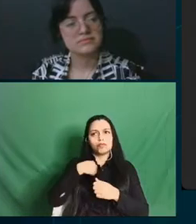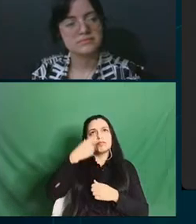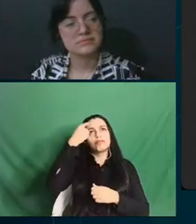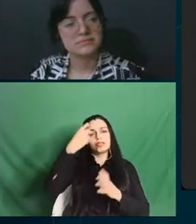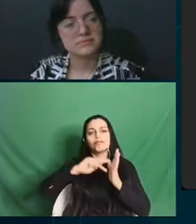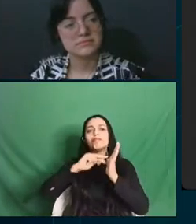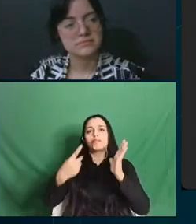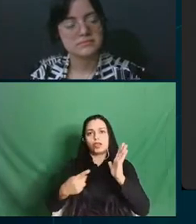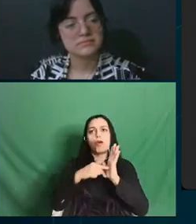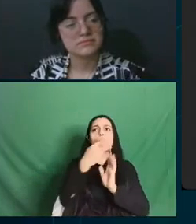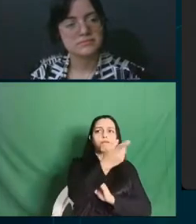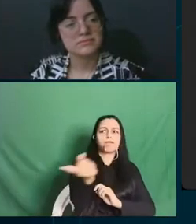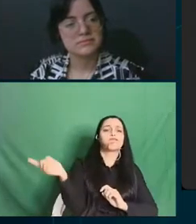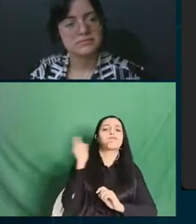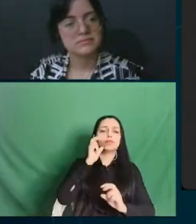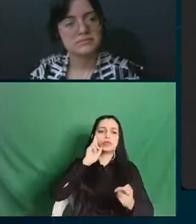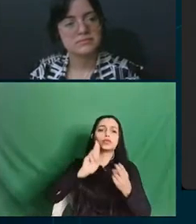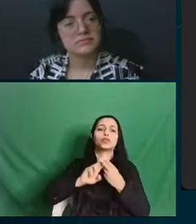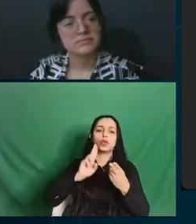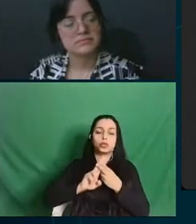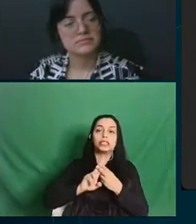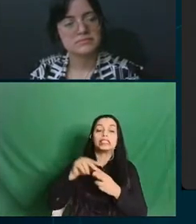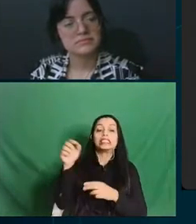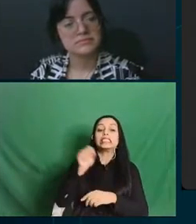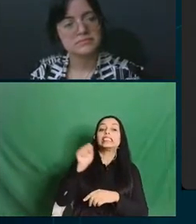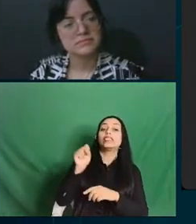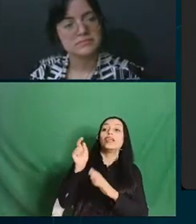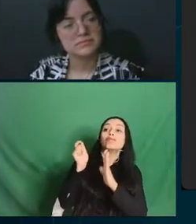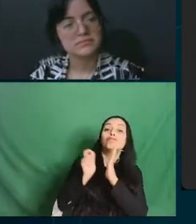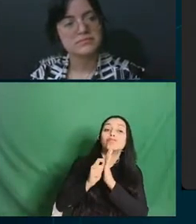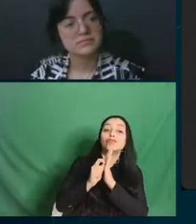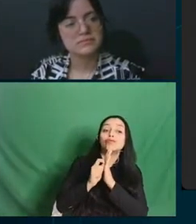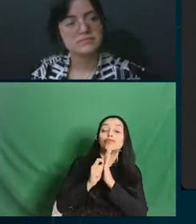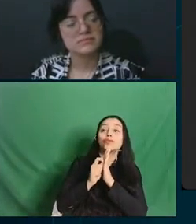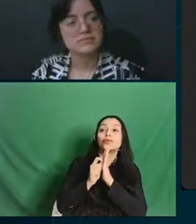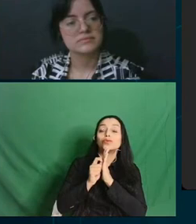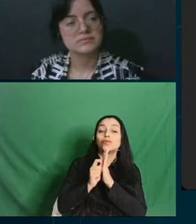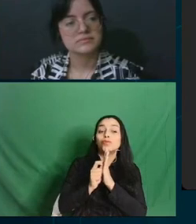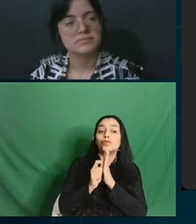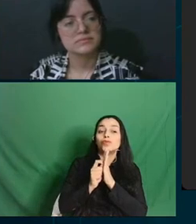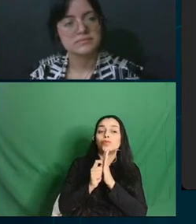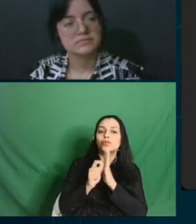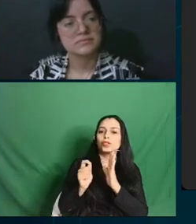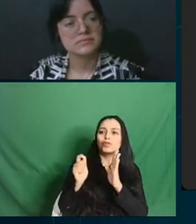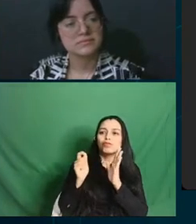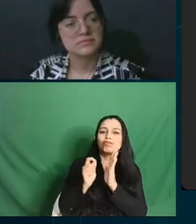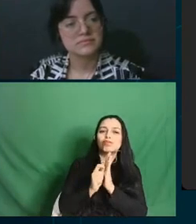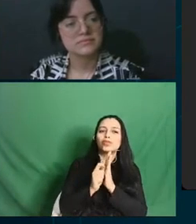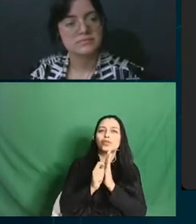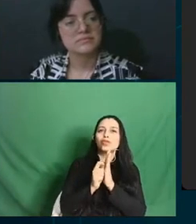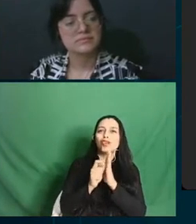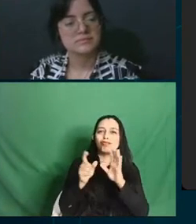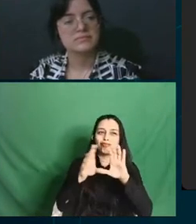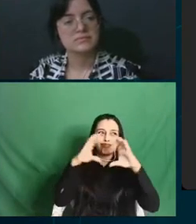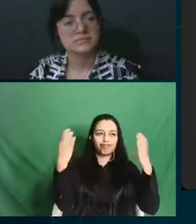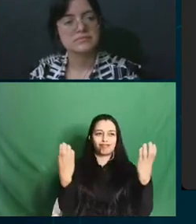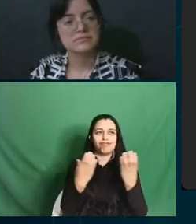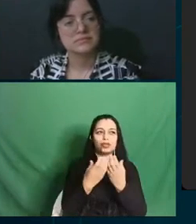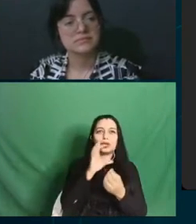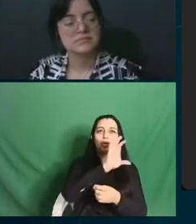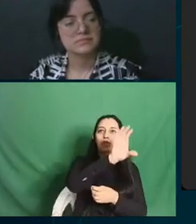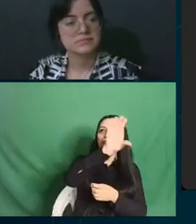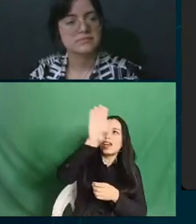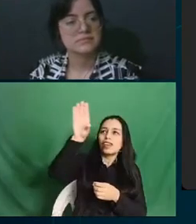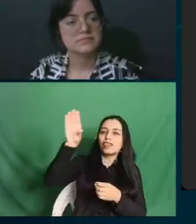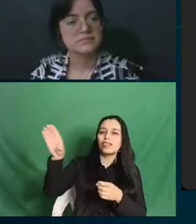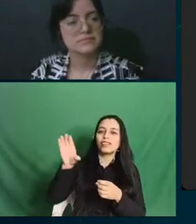the standards, EPC Global has set a number of standards so products can be tracked.